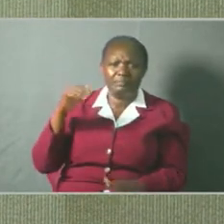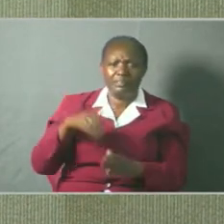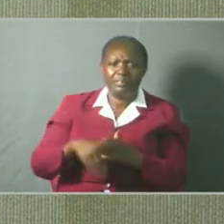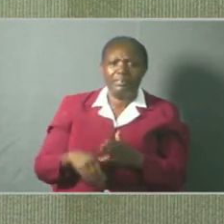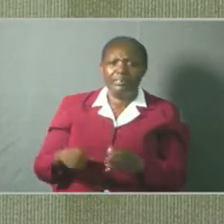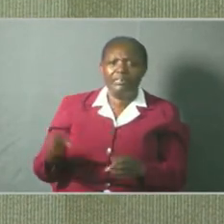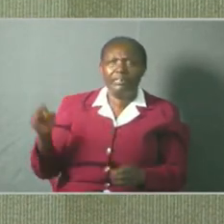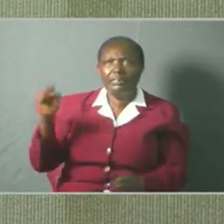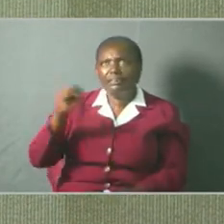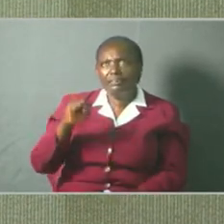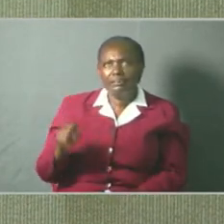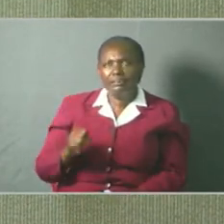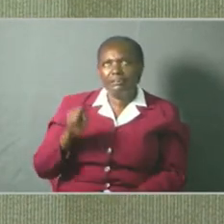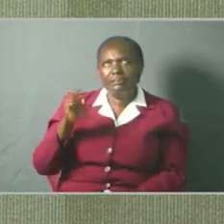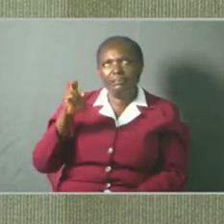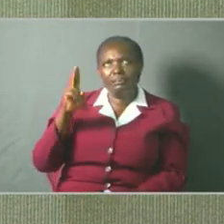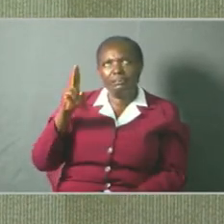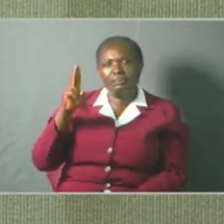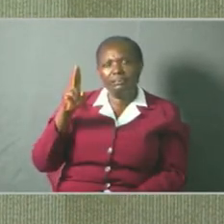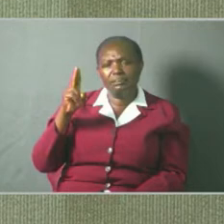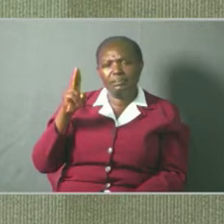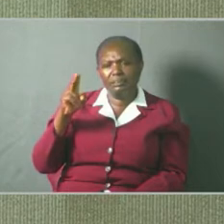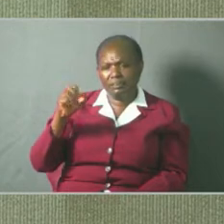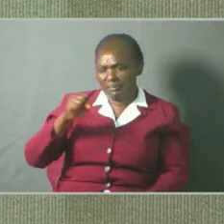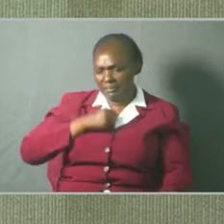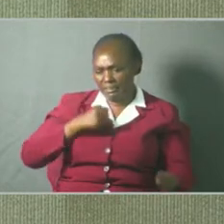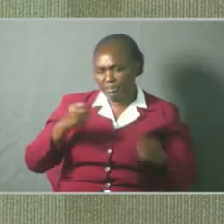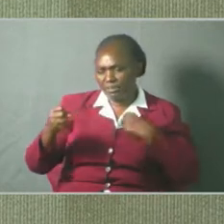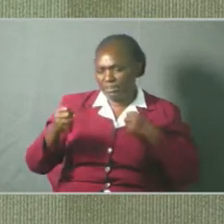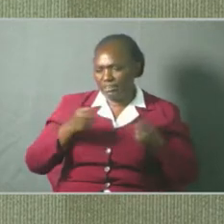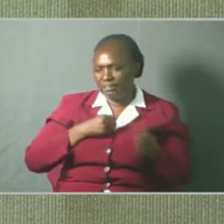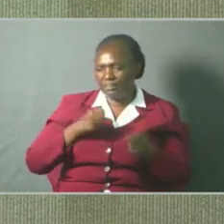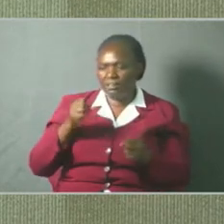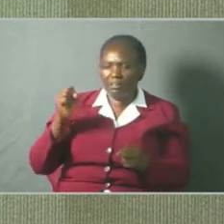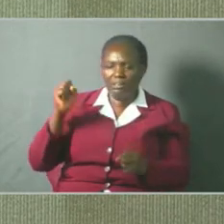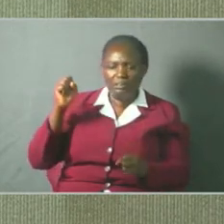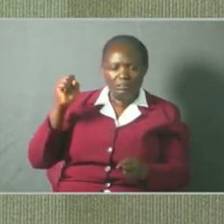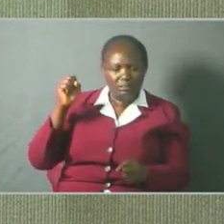and Ethiopia. Sister Margaret, which one are you running?